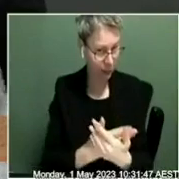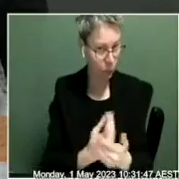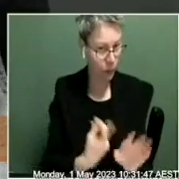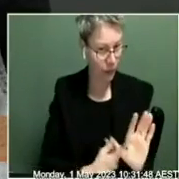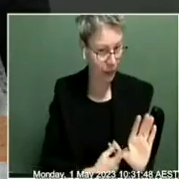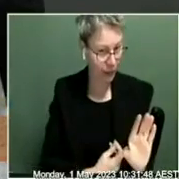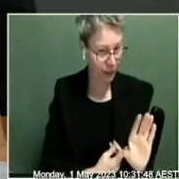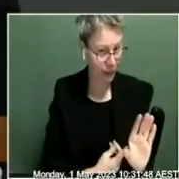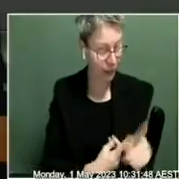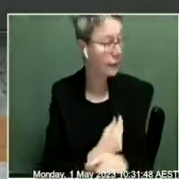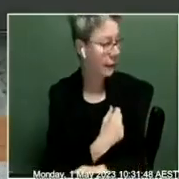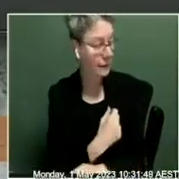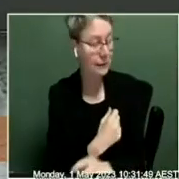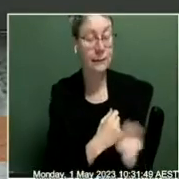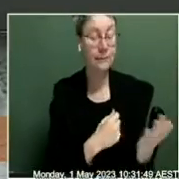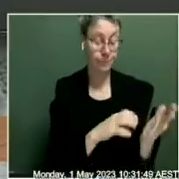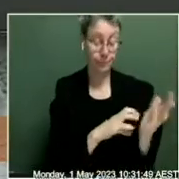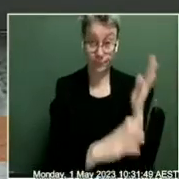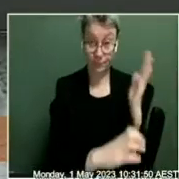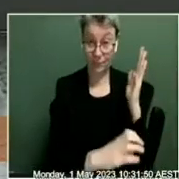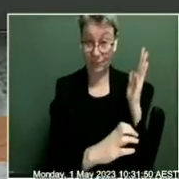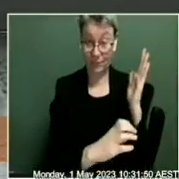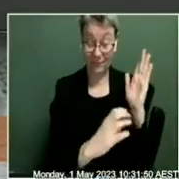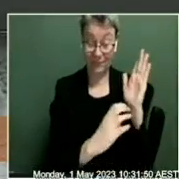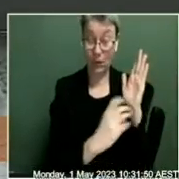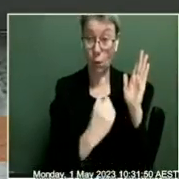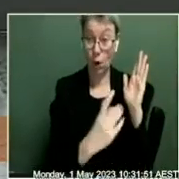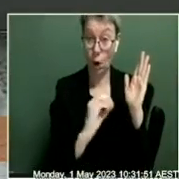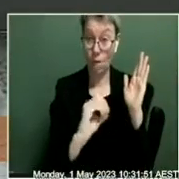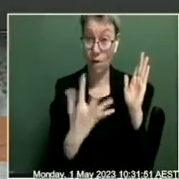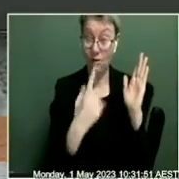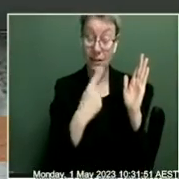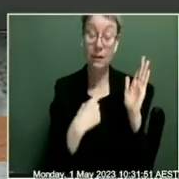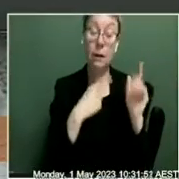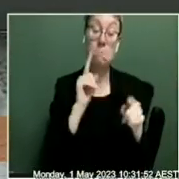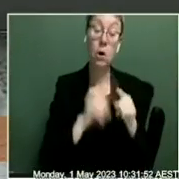COVID-19. What were the other causes of delay?